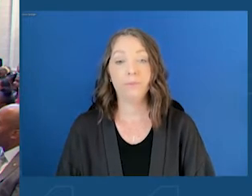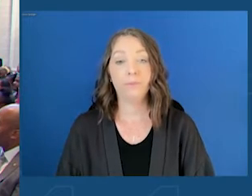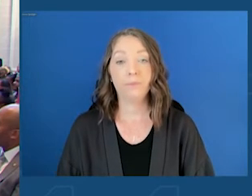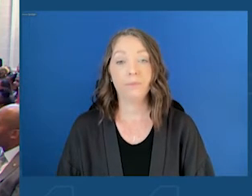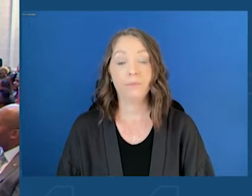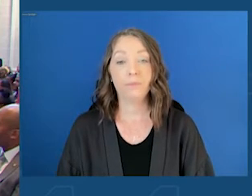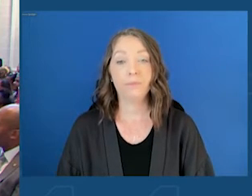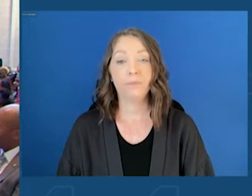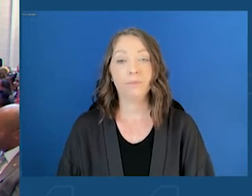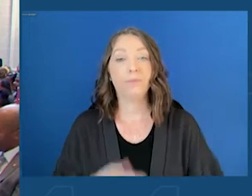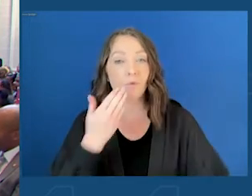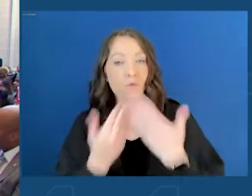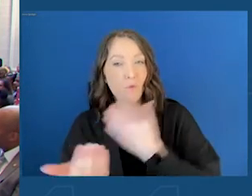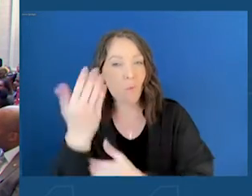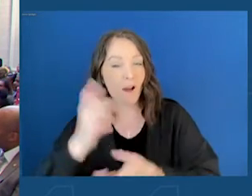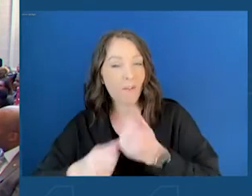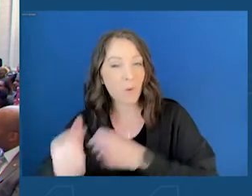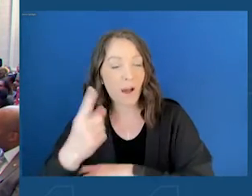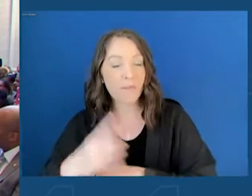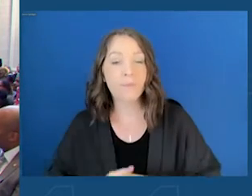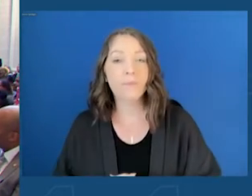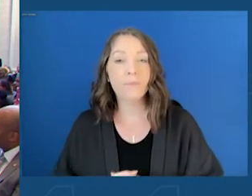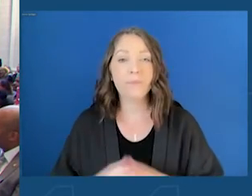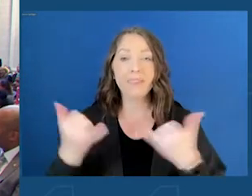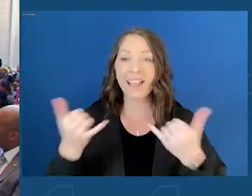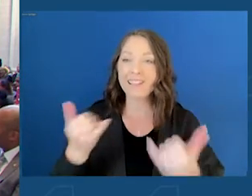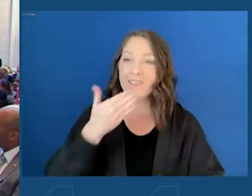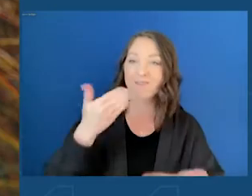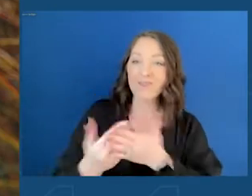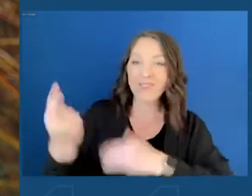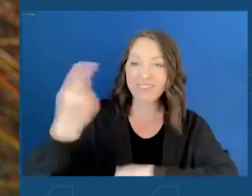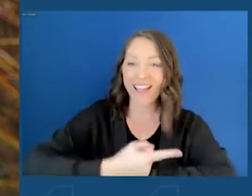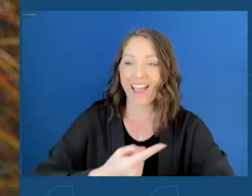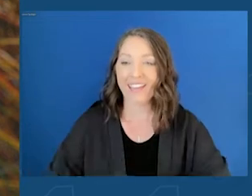Buenos dias, everyone. Today is a good day.